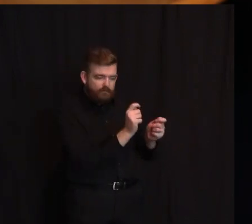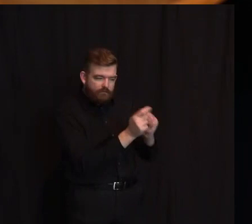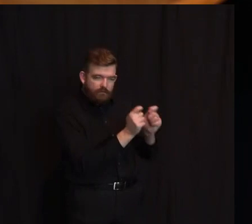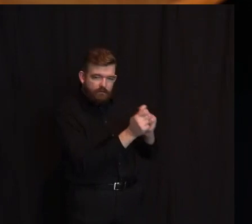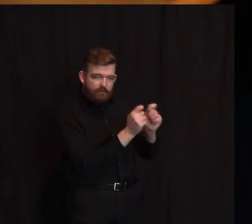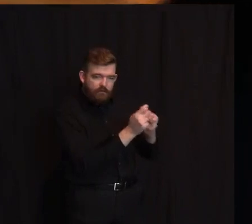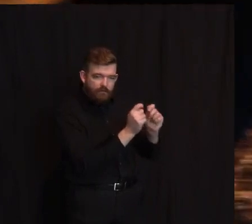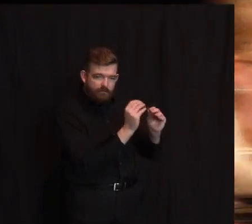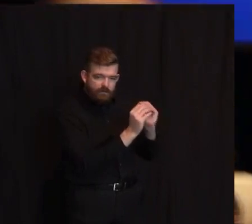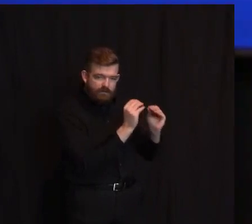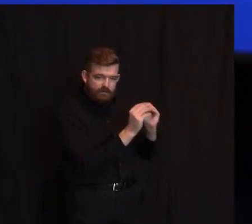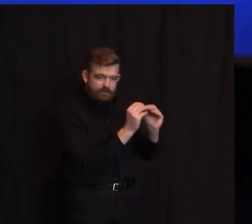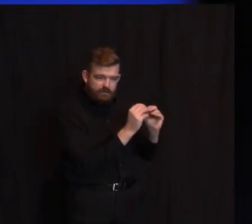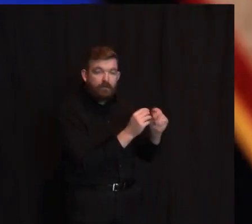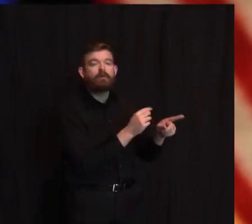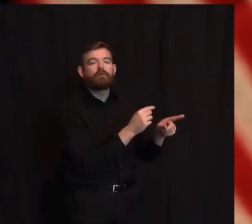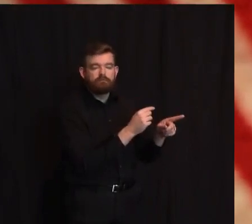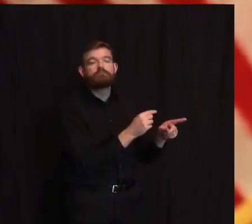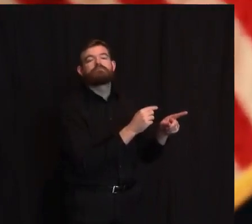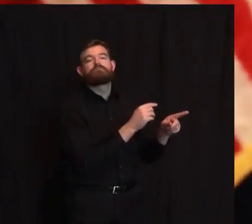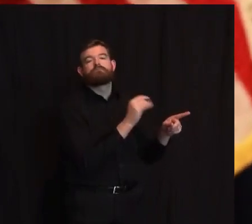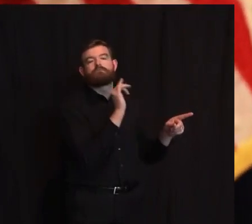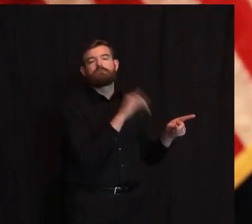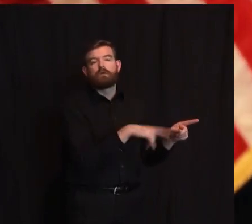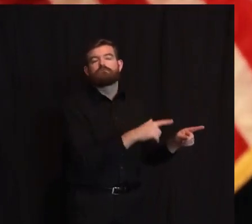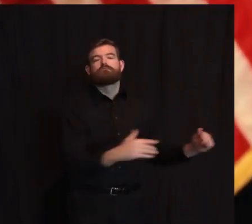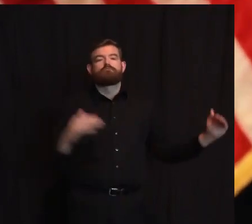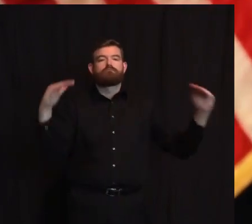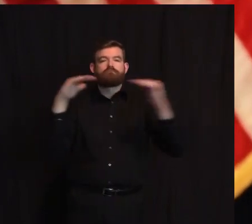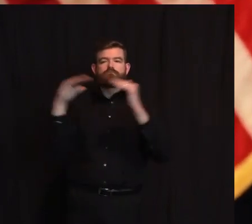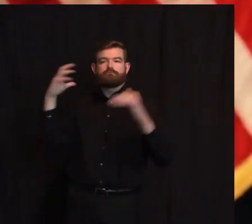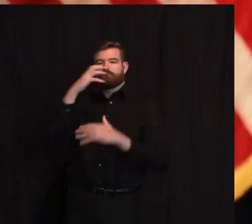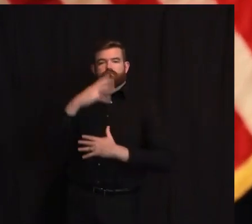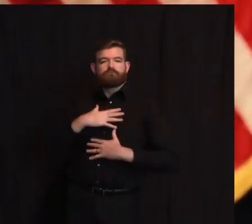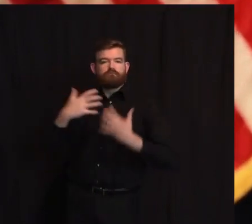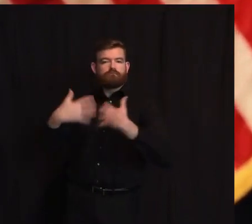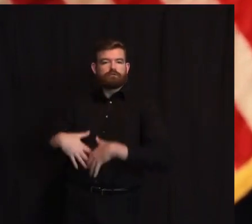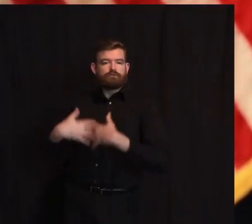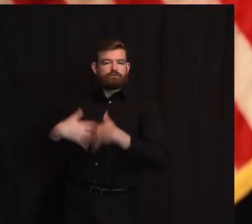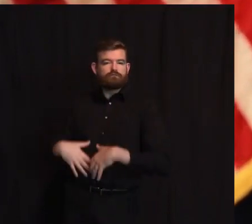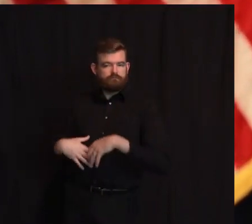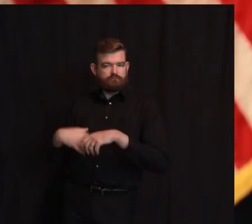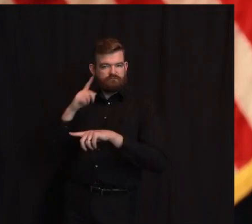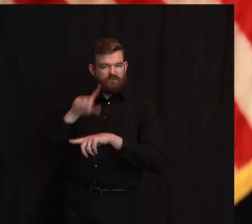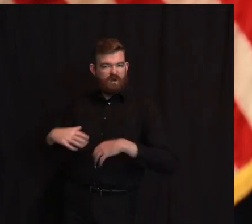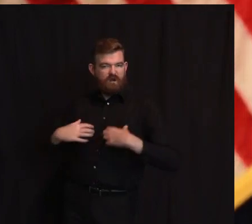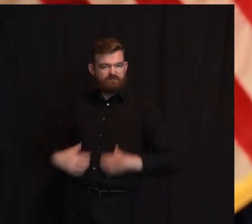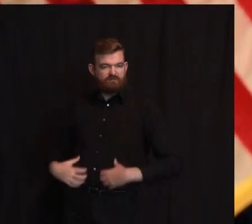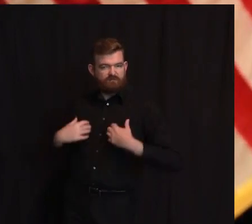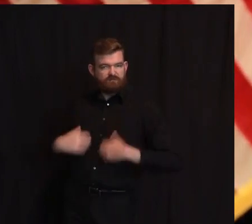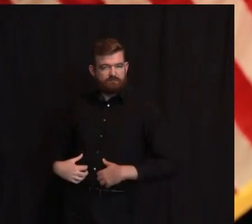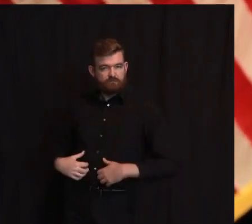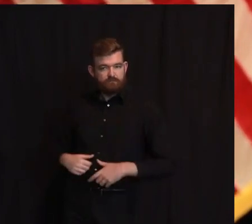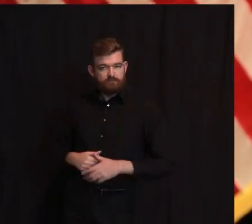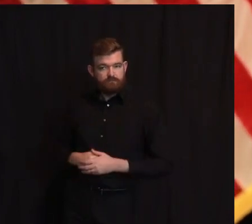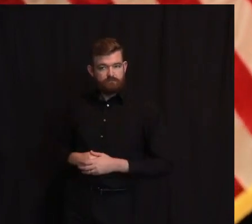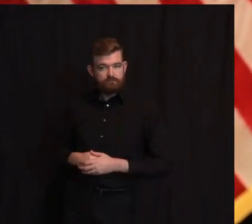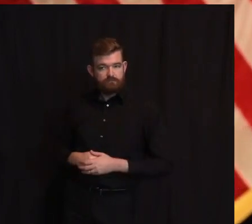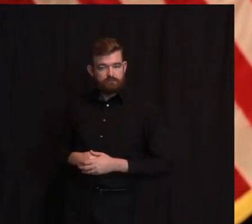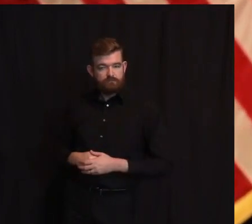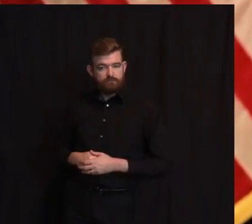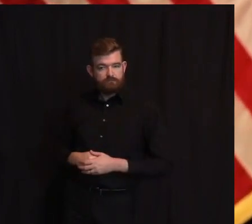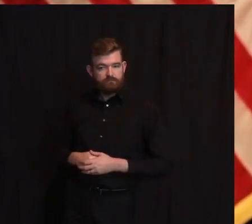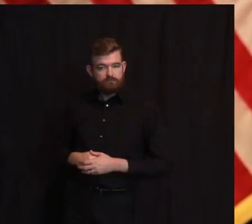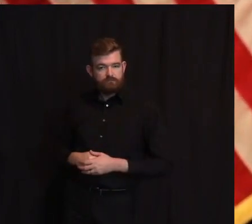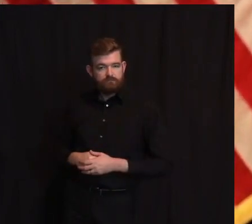I also want to say that I think, Pat, you were part of it. We were on with the White House this morning at the senior staff level, and